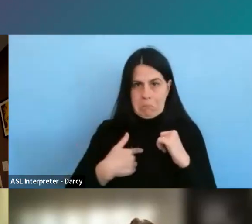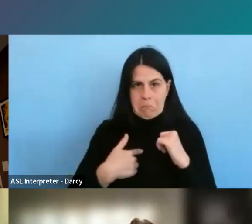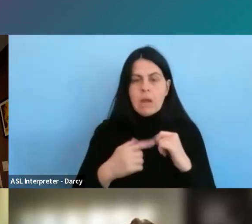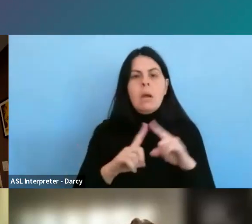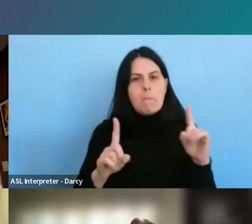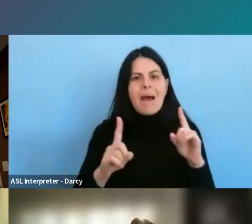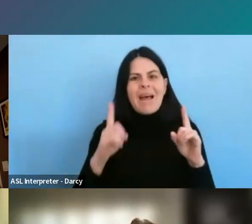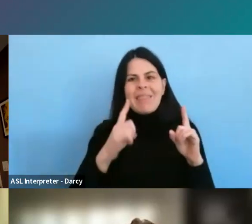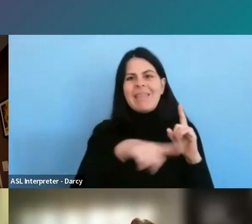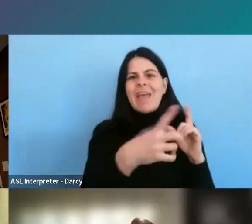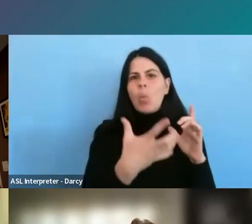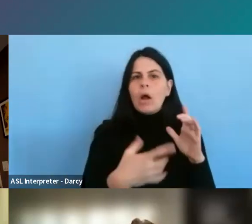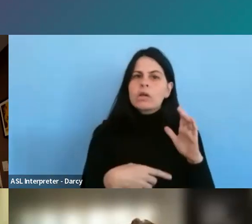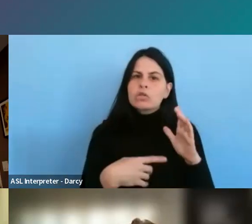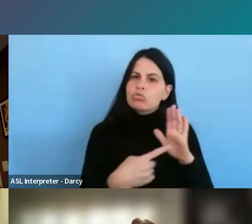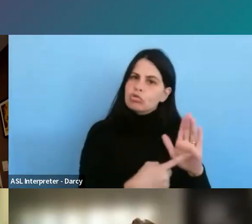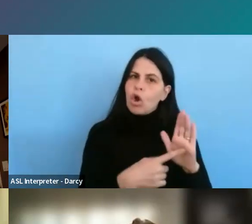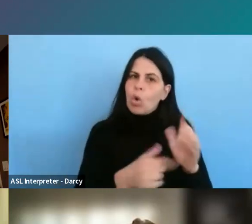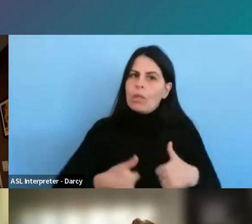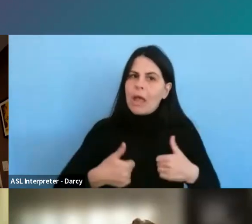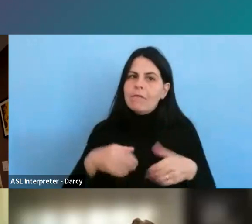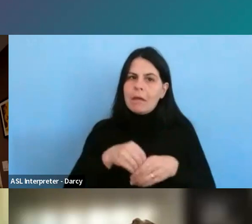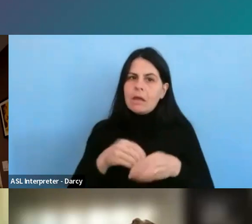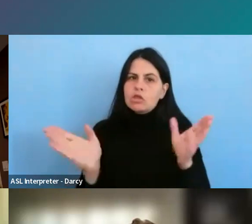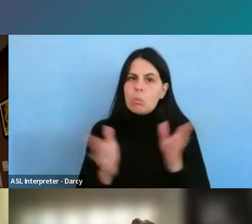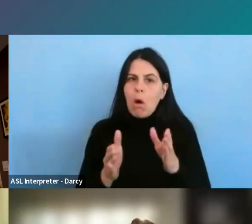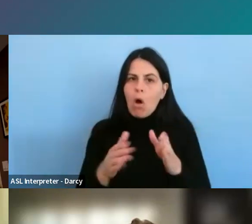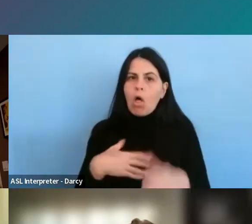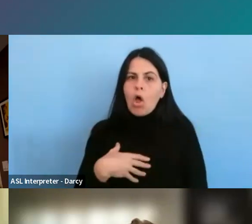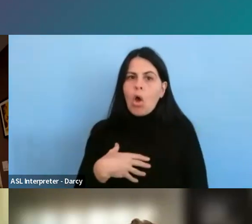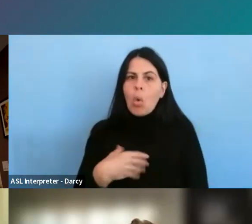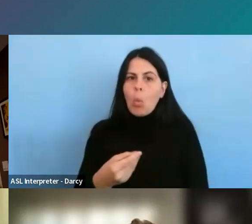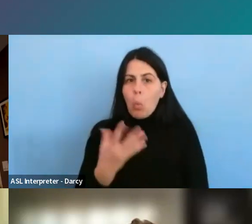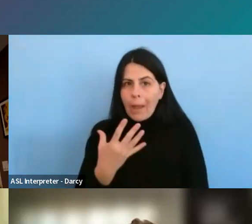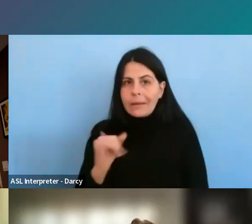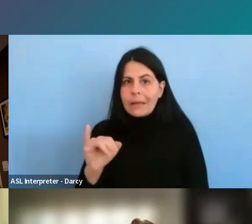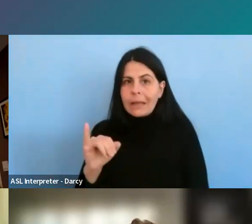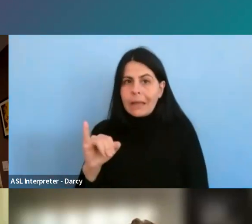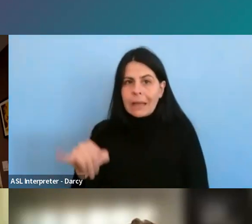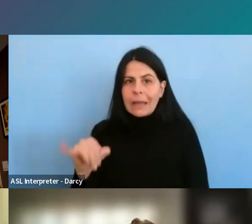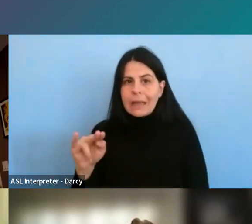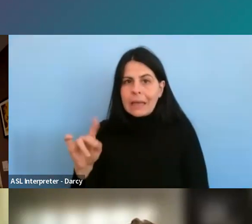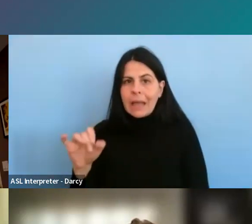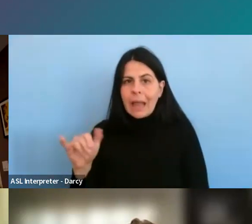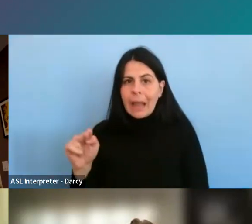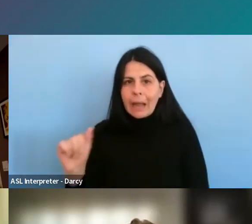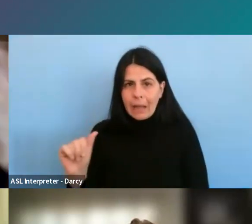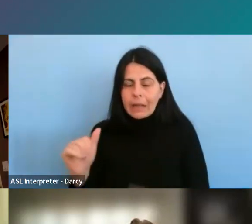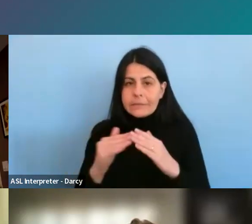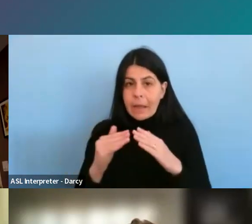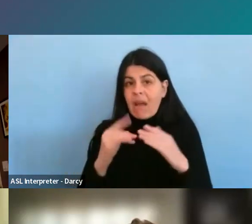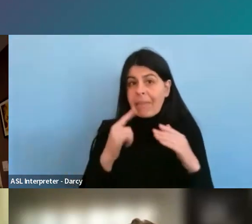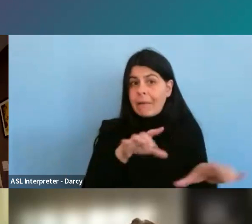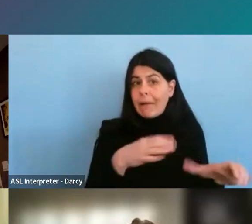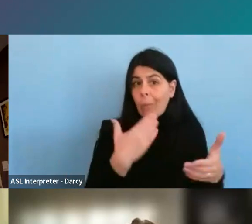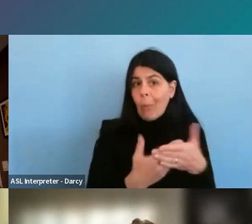life in a small white Indiana town. And I think they did that really well, but I think if I could go back with